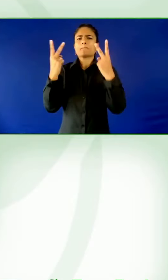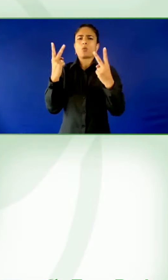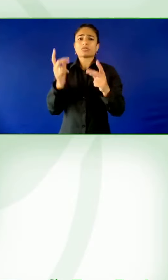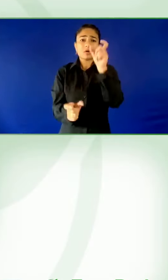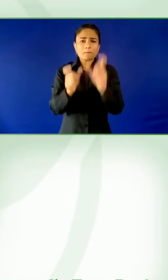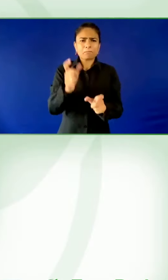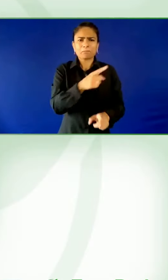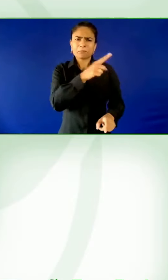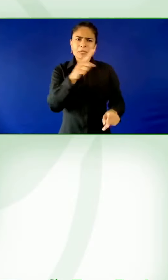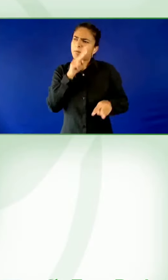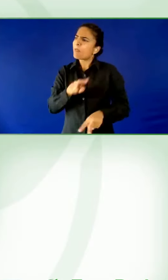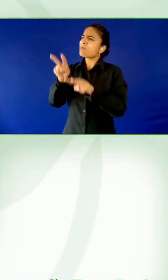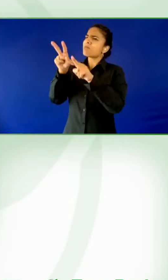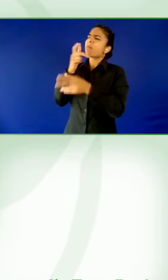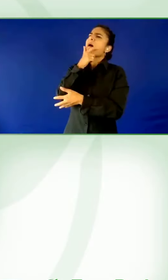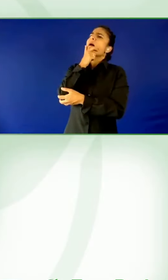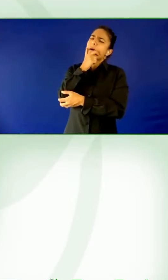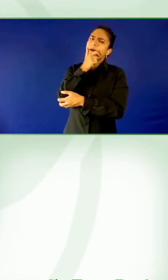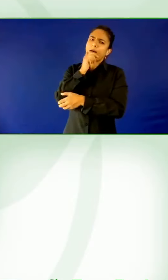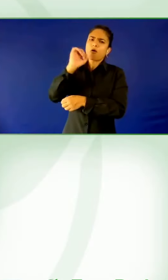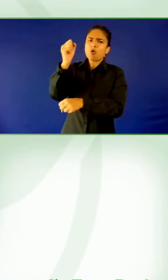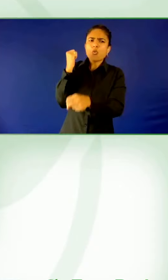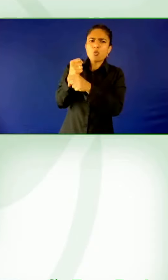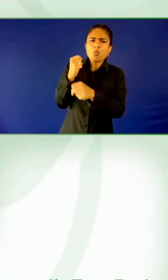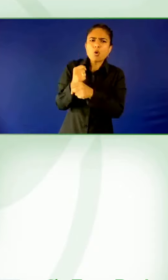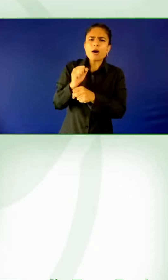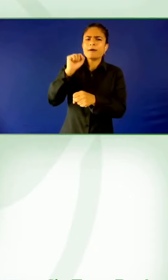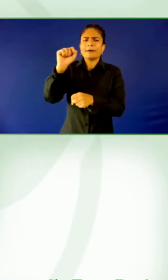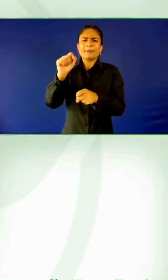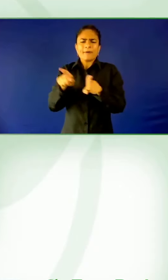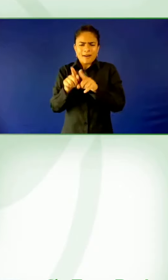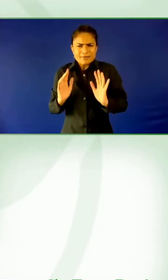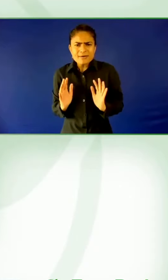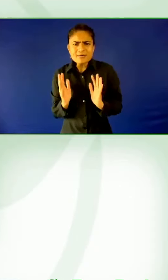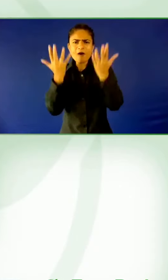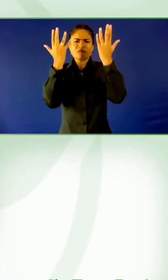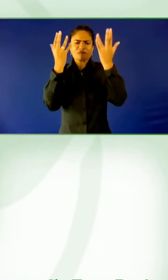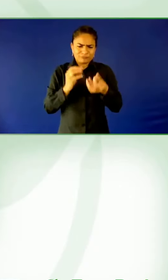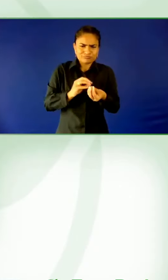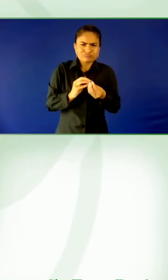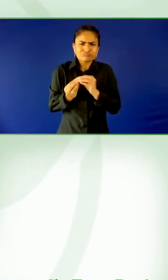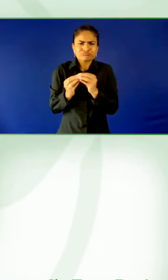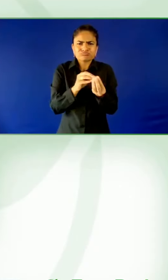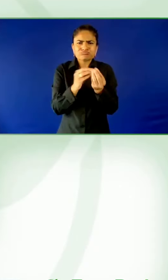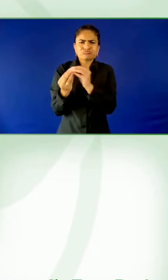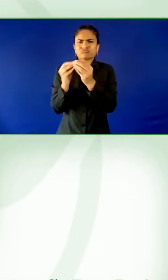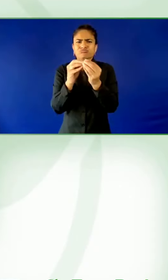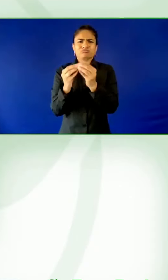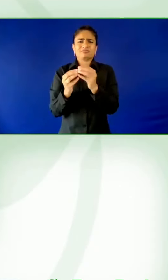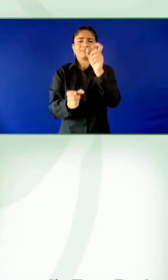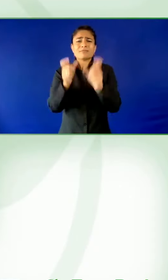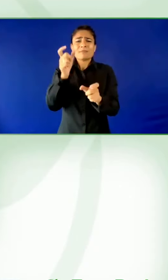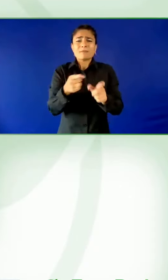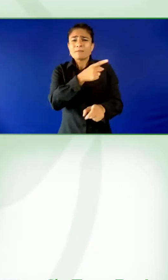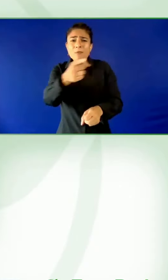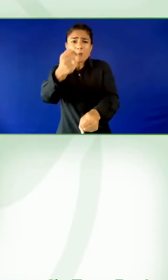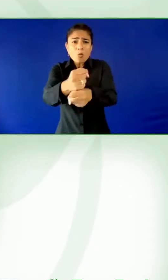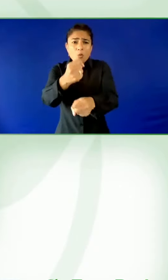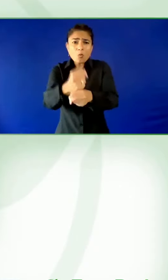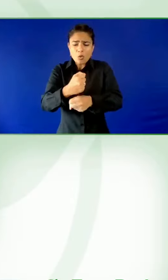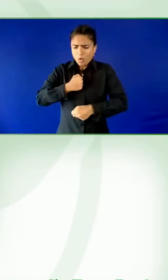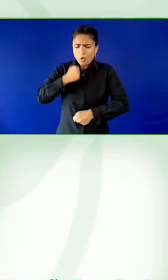and I'm inspired to know that Google is taking this, taking the mantle on and taking it so seriously. The web address again